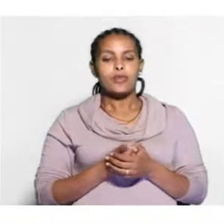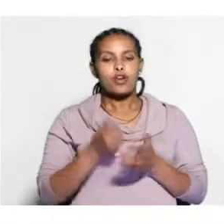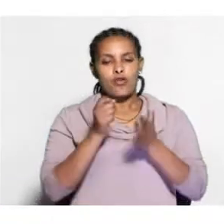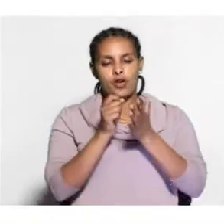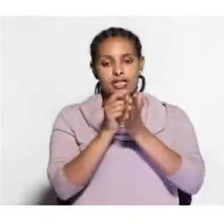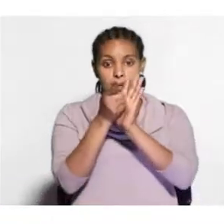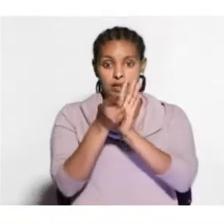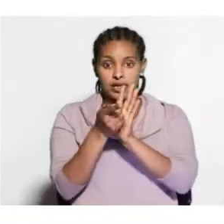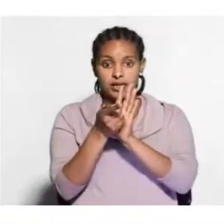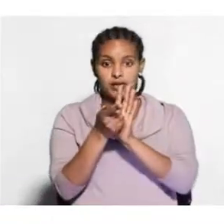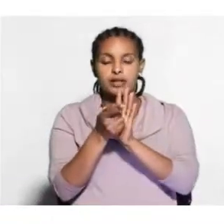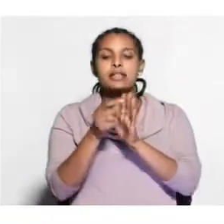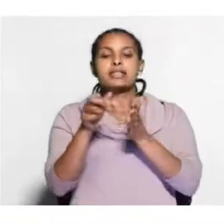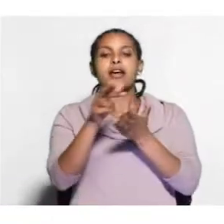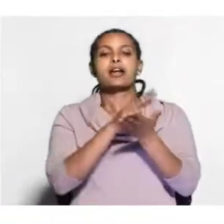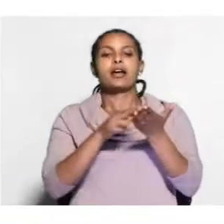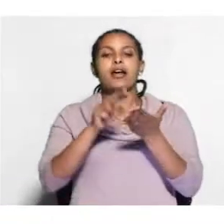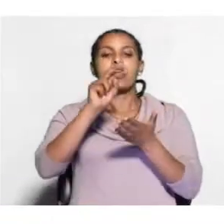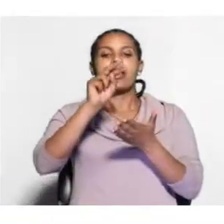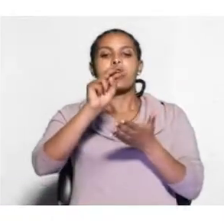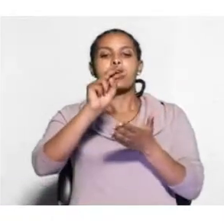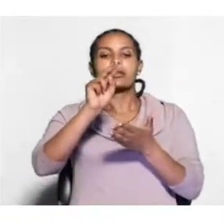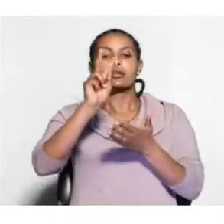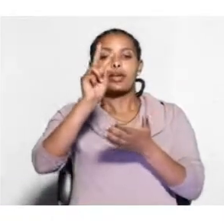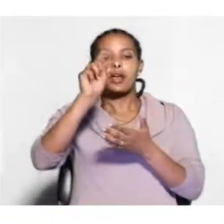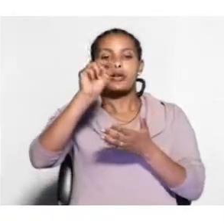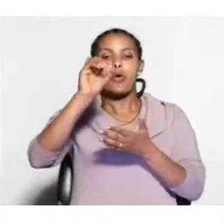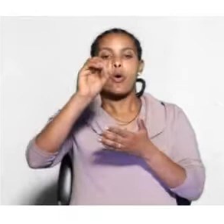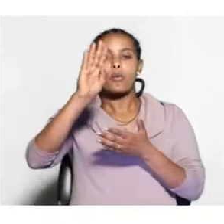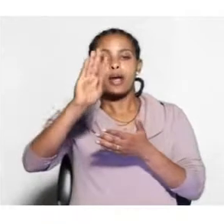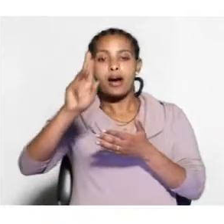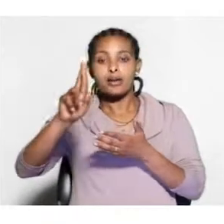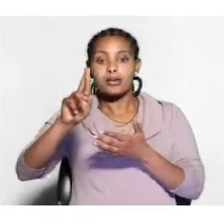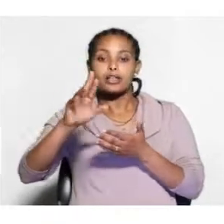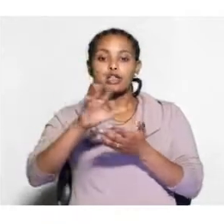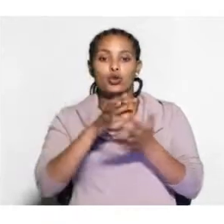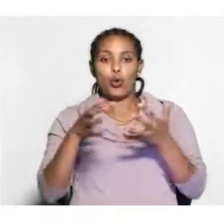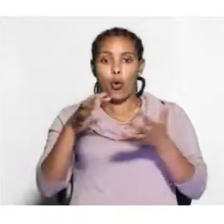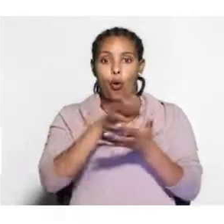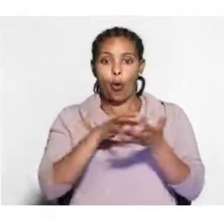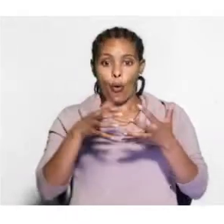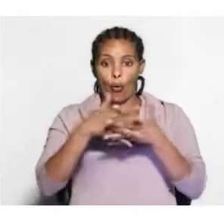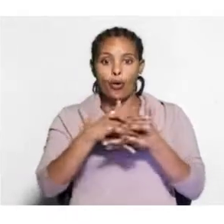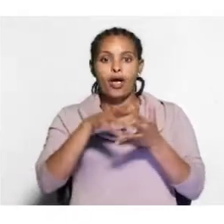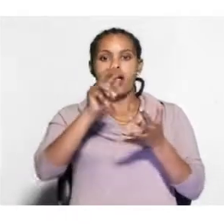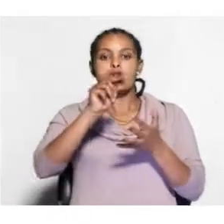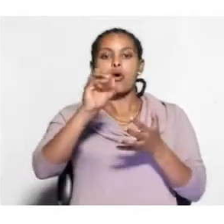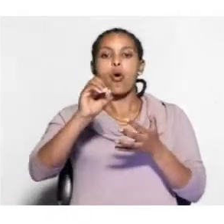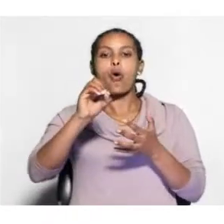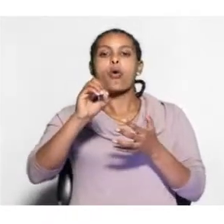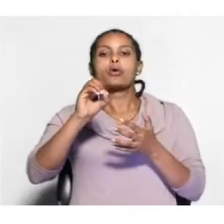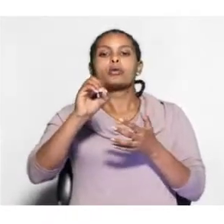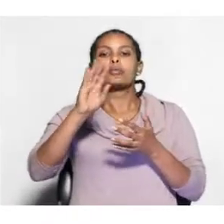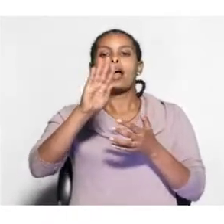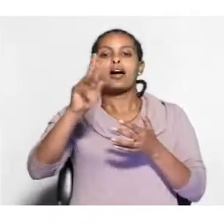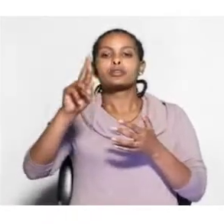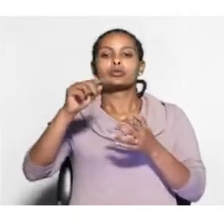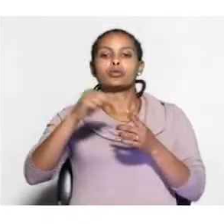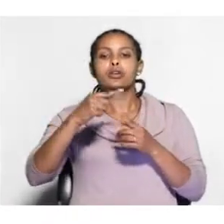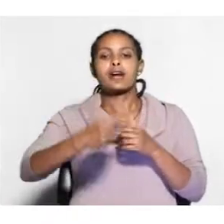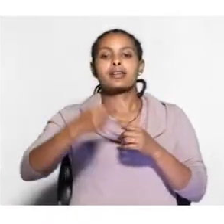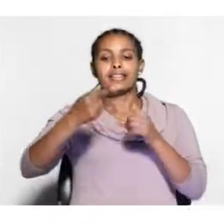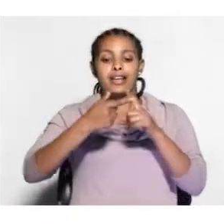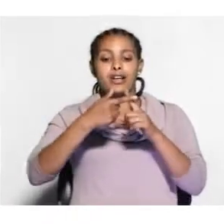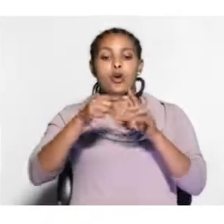For example, the reaction NOBr decomposed into NO and Br2 gas is a second